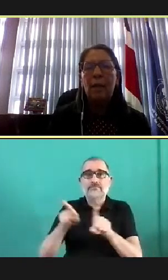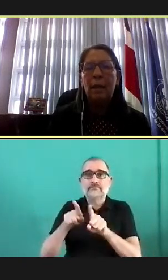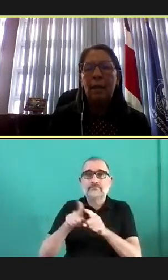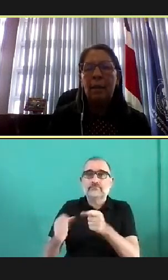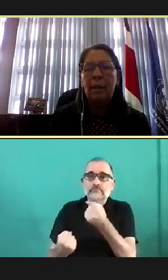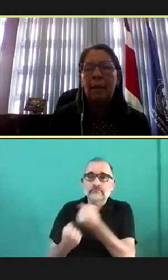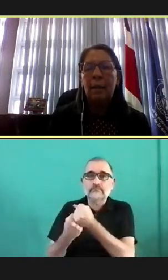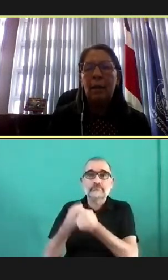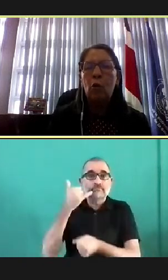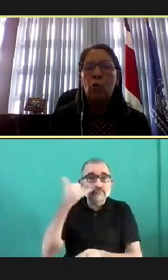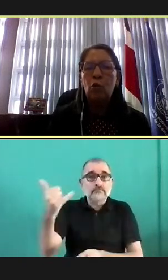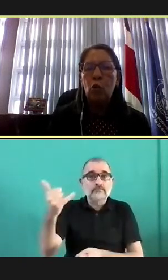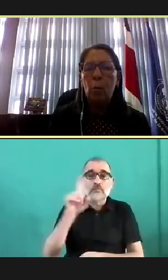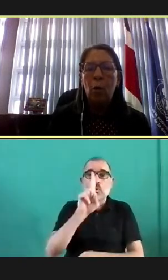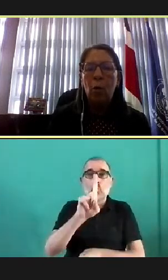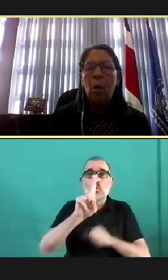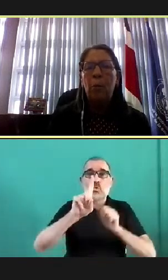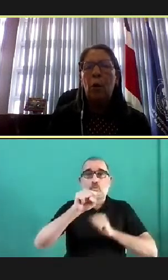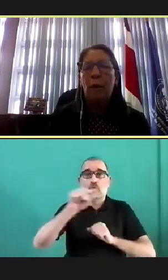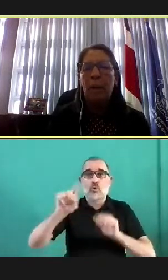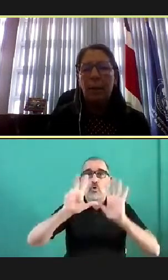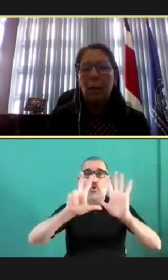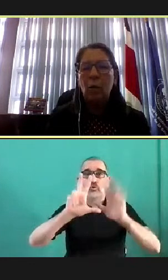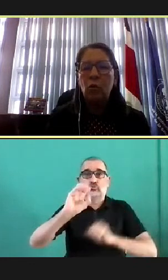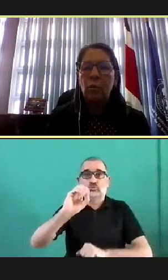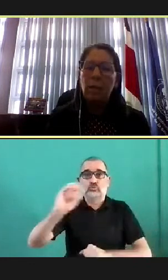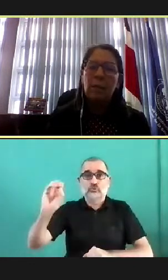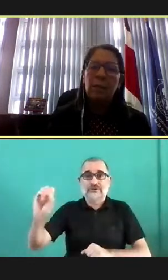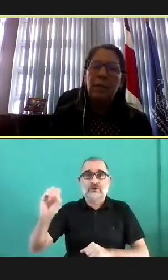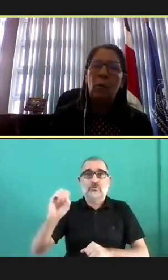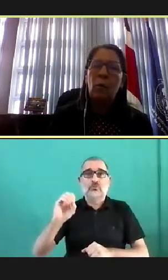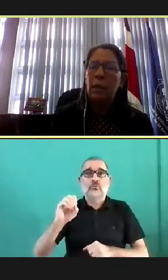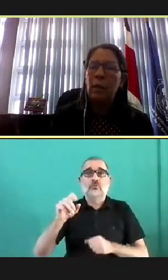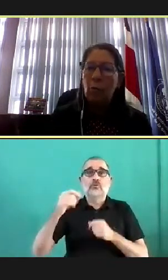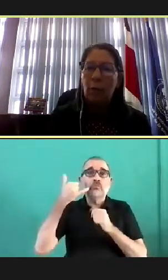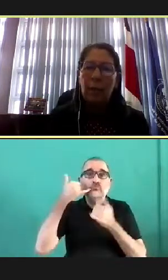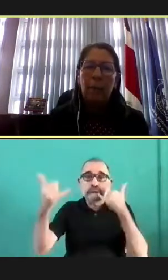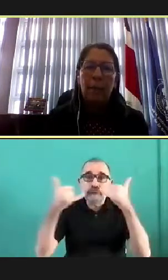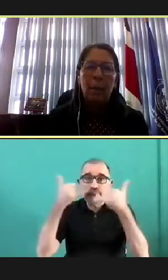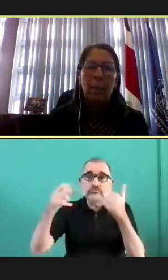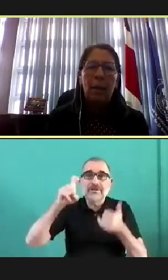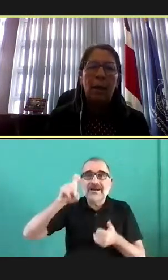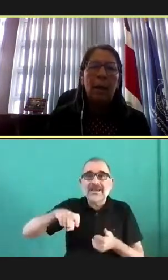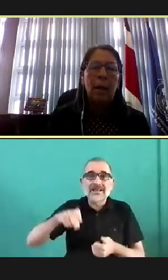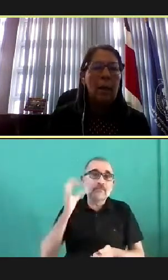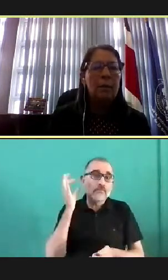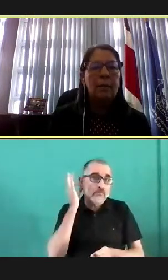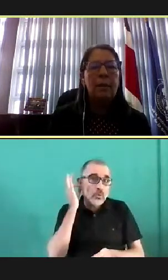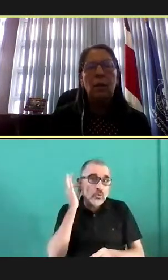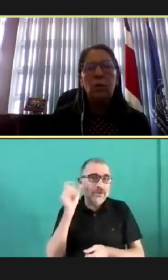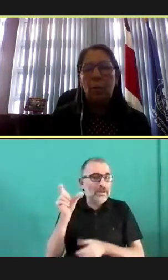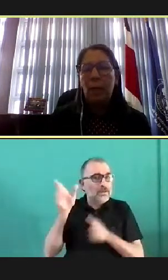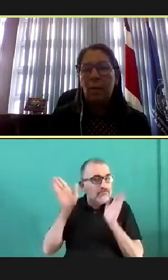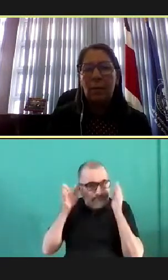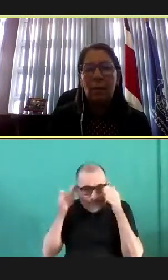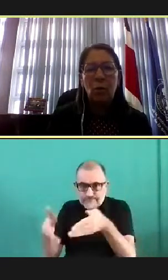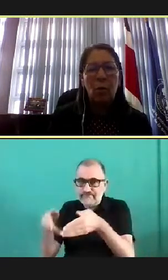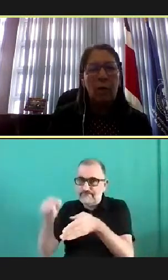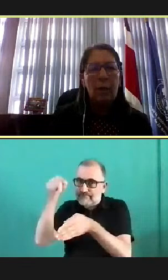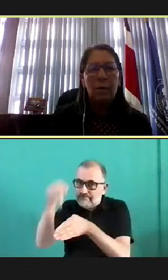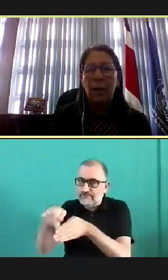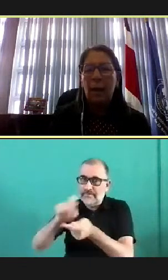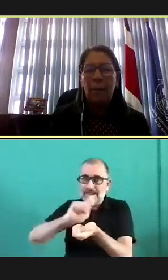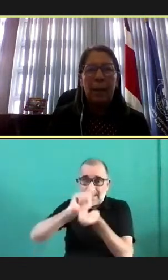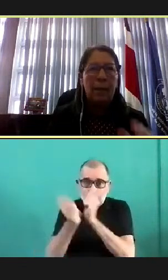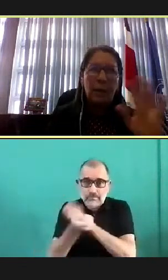challenges that they're facing during the pandemic, in addition to earmarking some resources for research and promoting strategies to